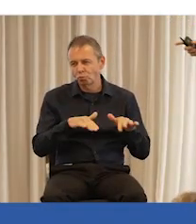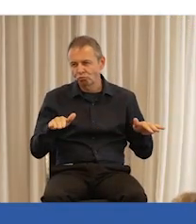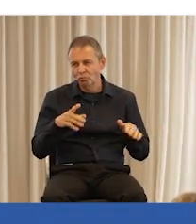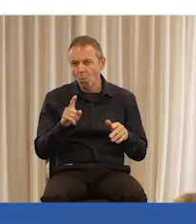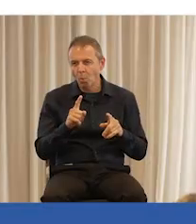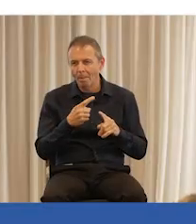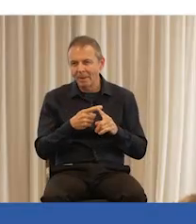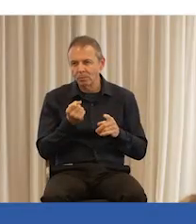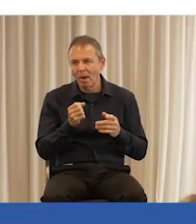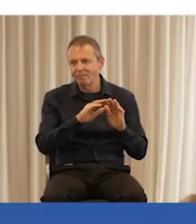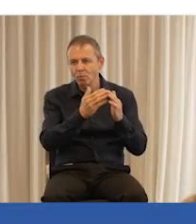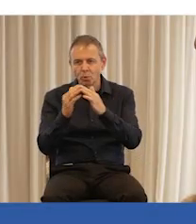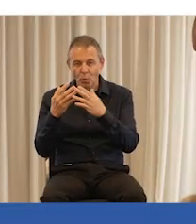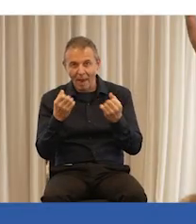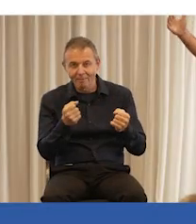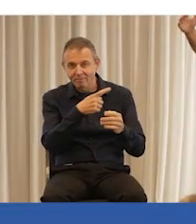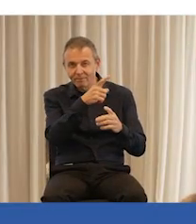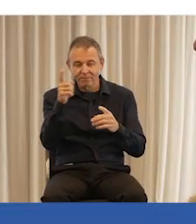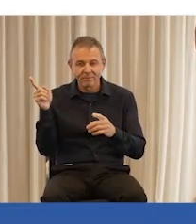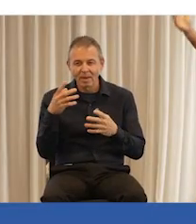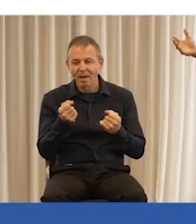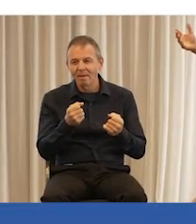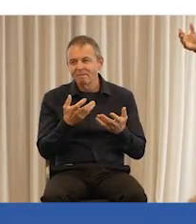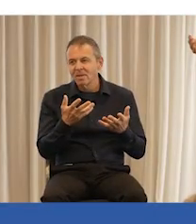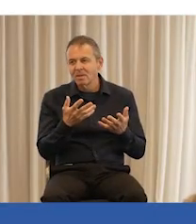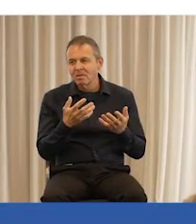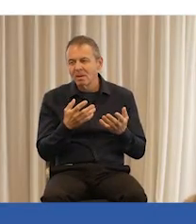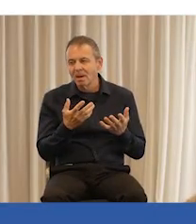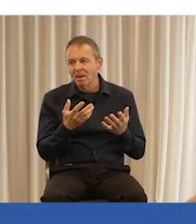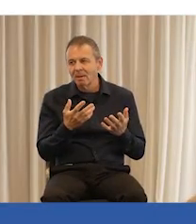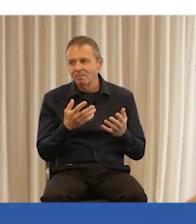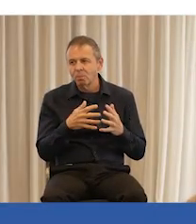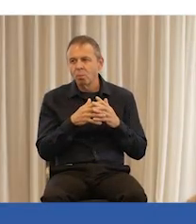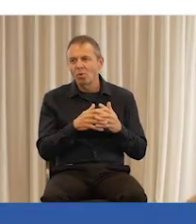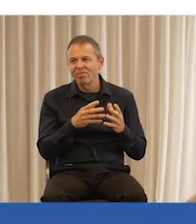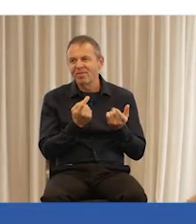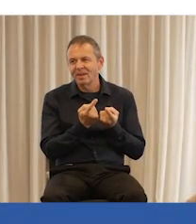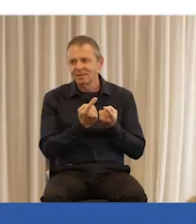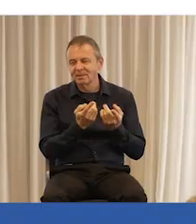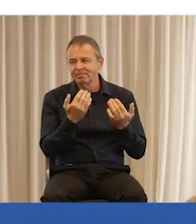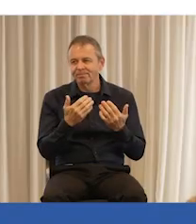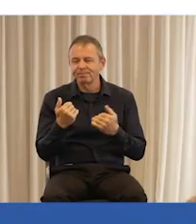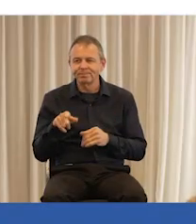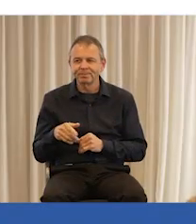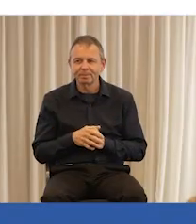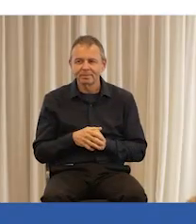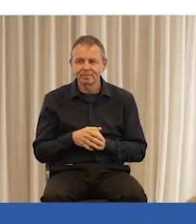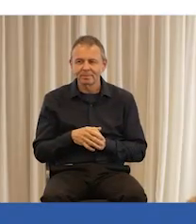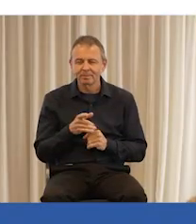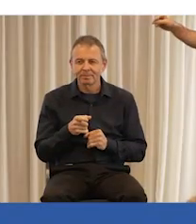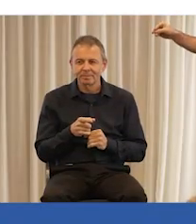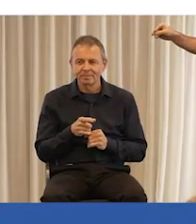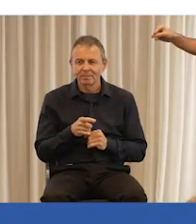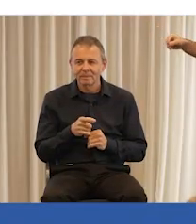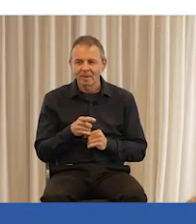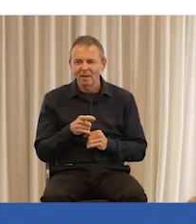Others don't always see it that way, and on a community level, it's much easier to look at what's wrong in